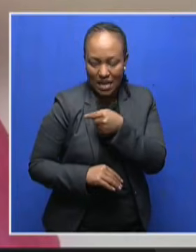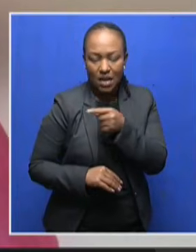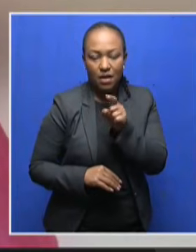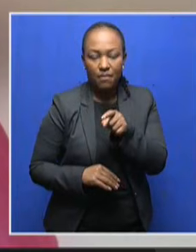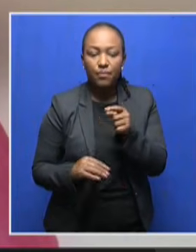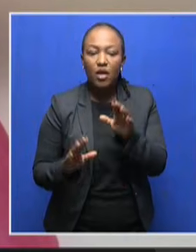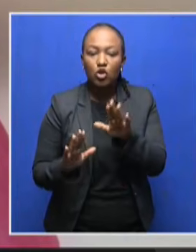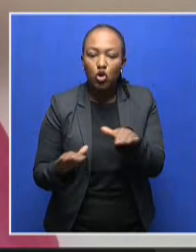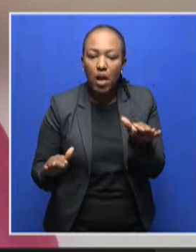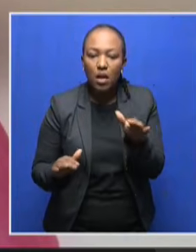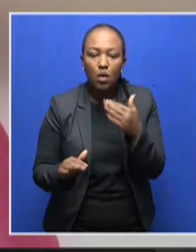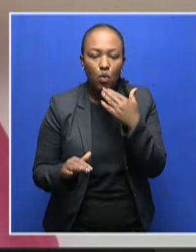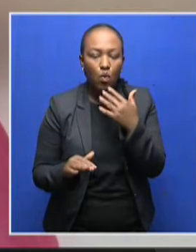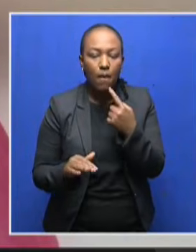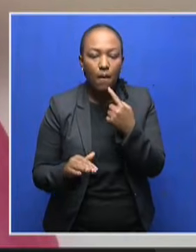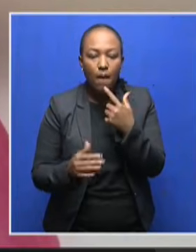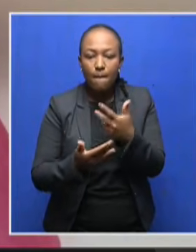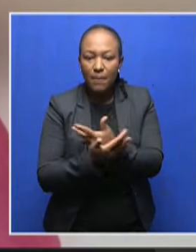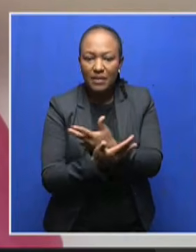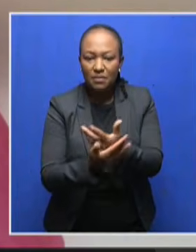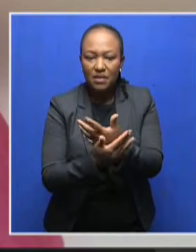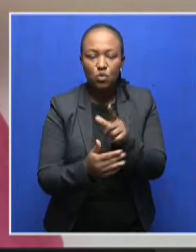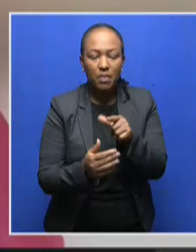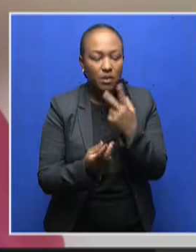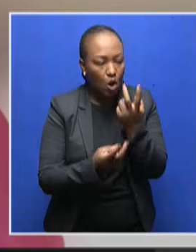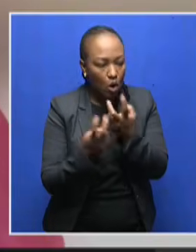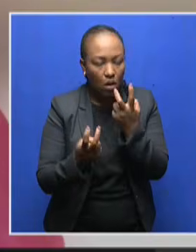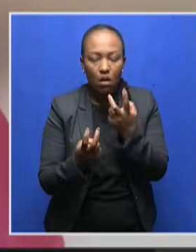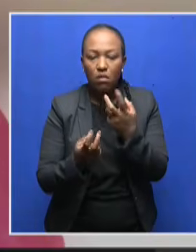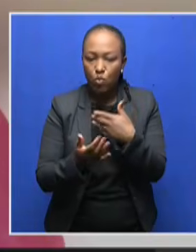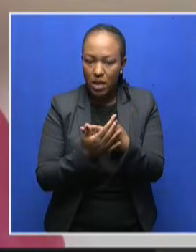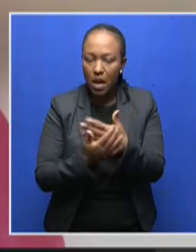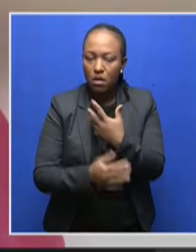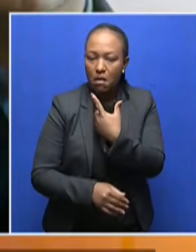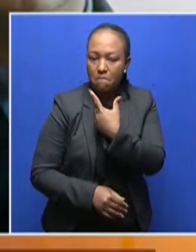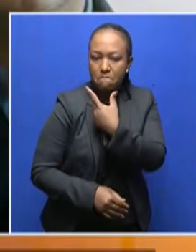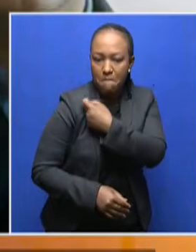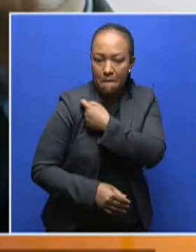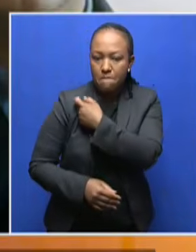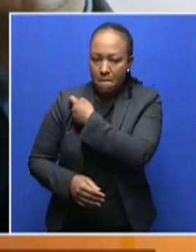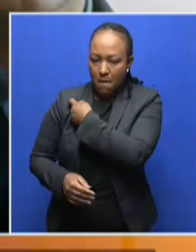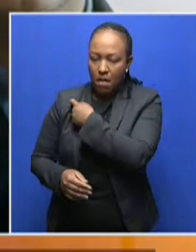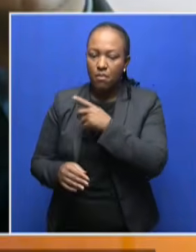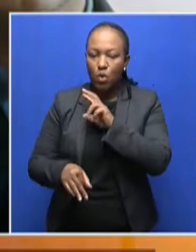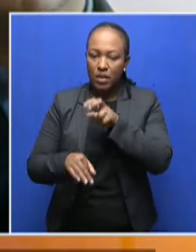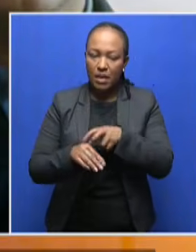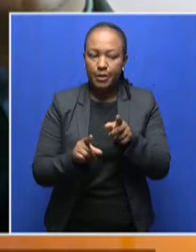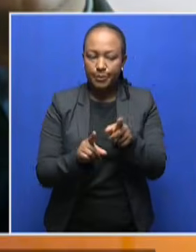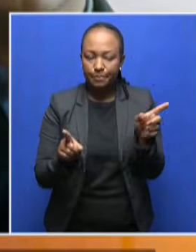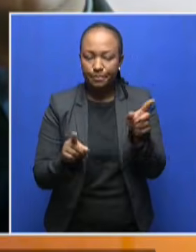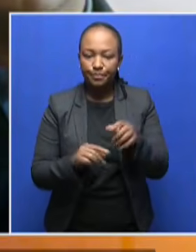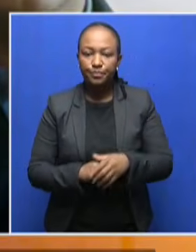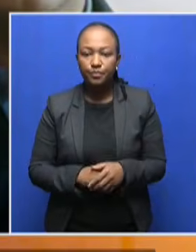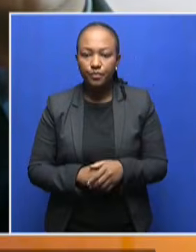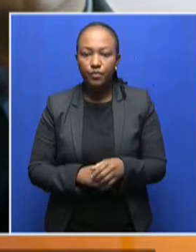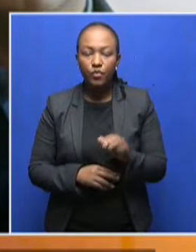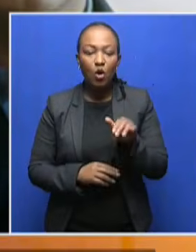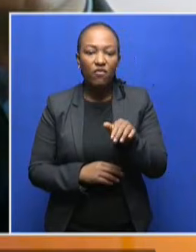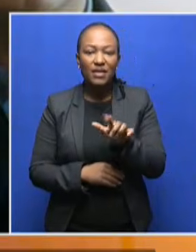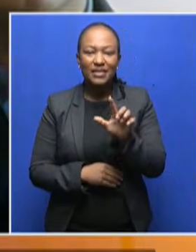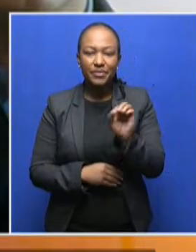have been missed, and make sure they receive the vaccines they need. And to that point, Professor Madhi, with more than 70% of the